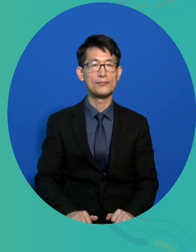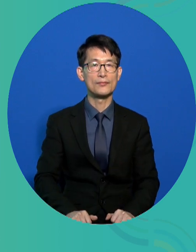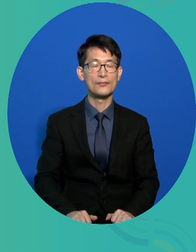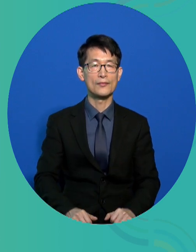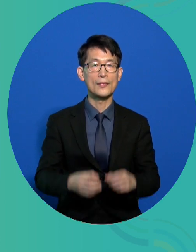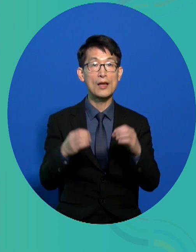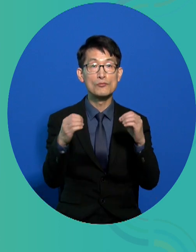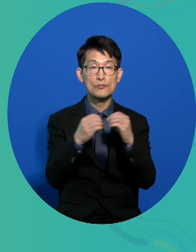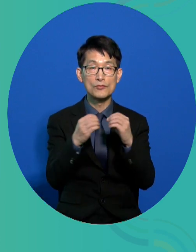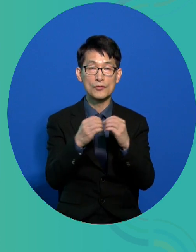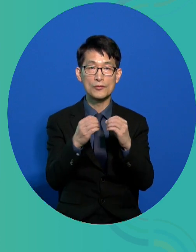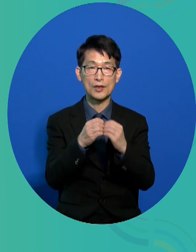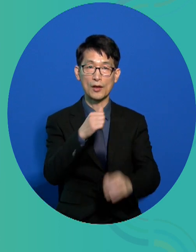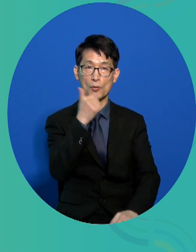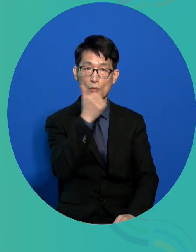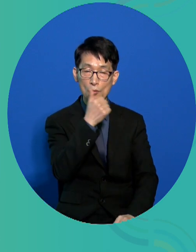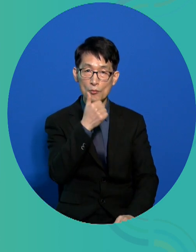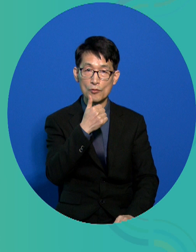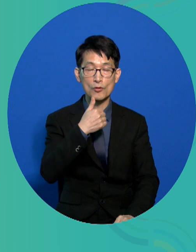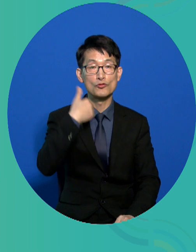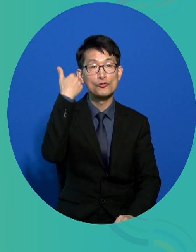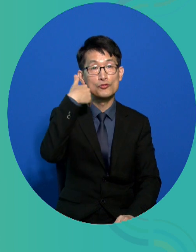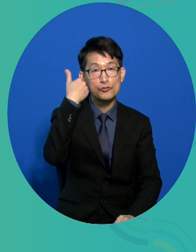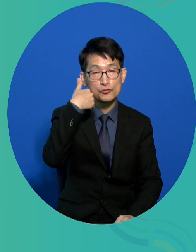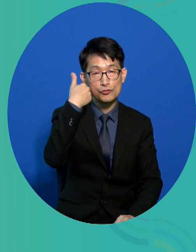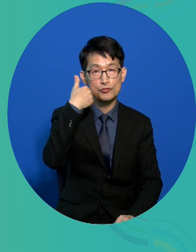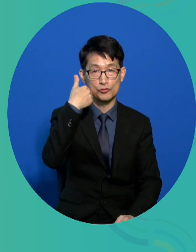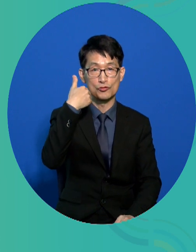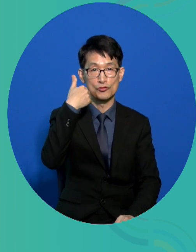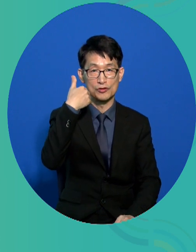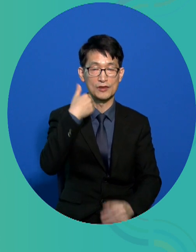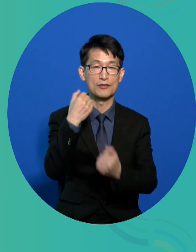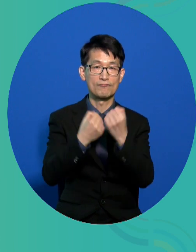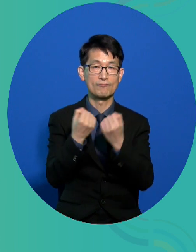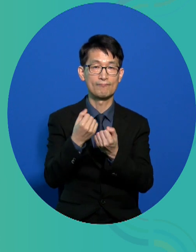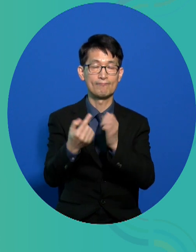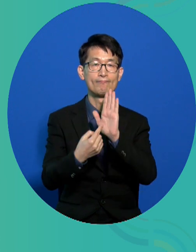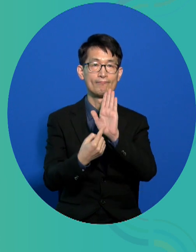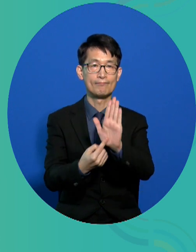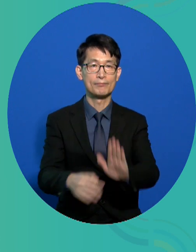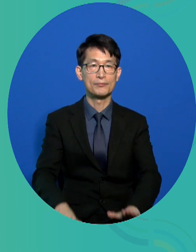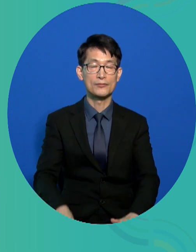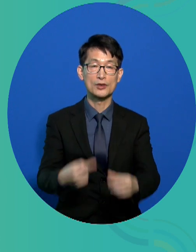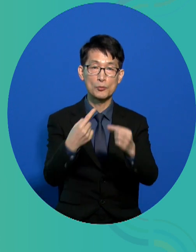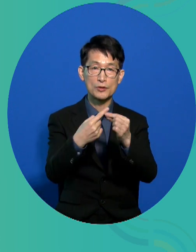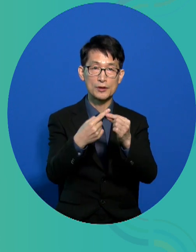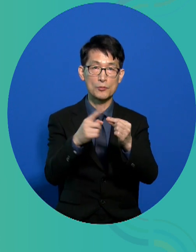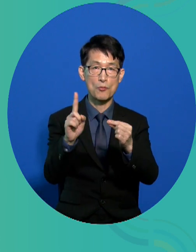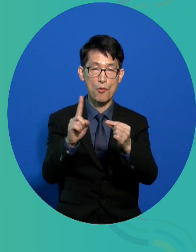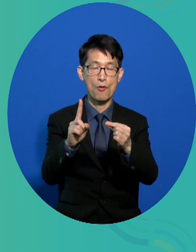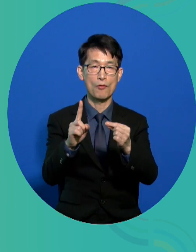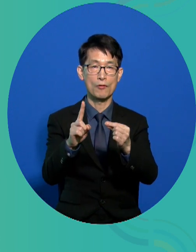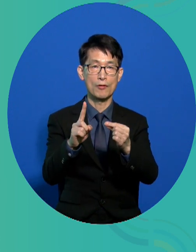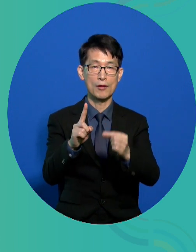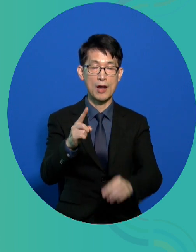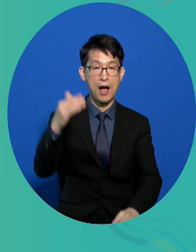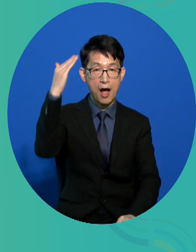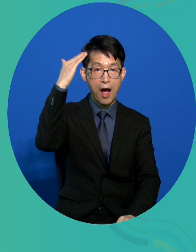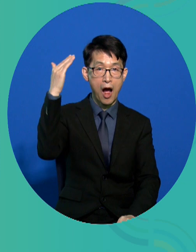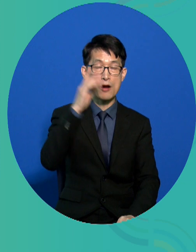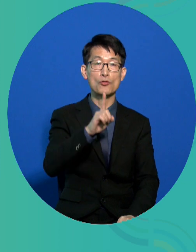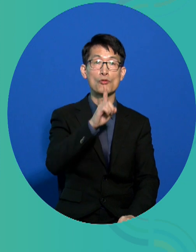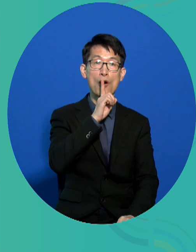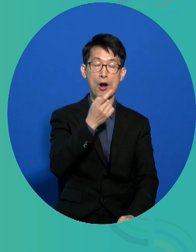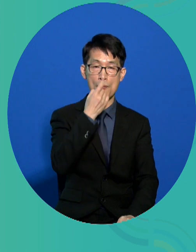membership to our cooperative after they go through this process. The next slide talks about who are the users of the